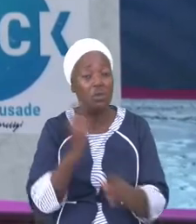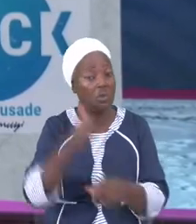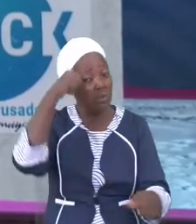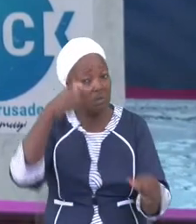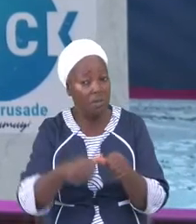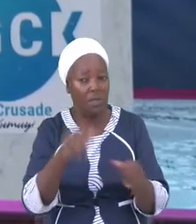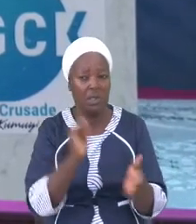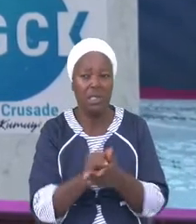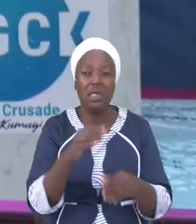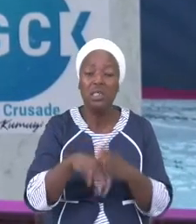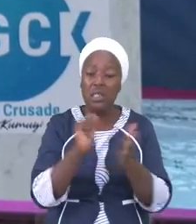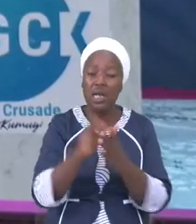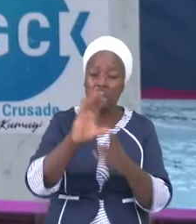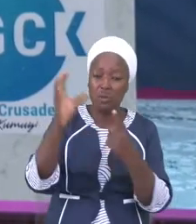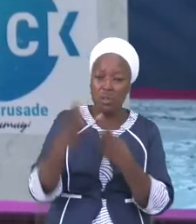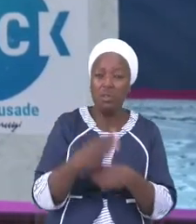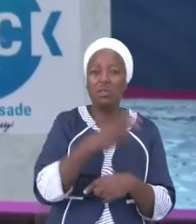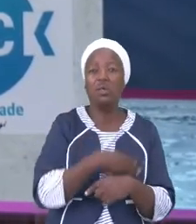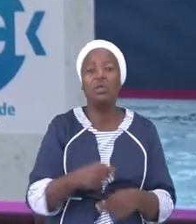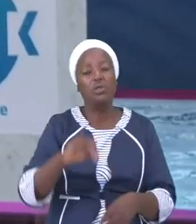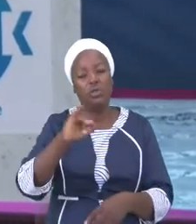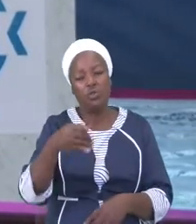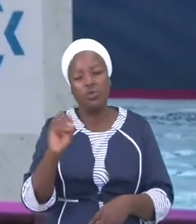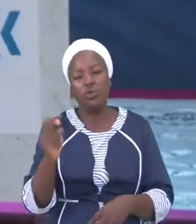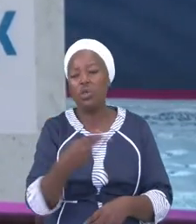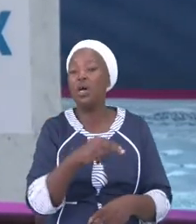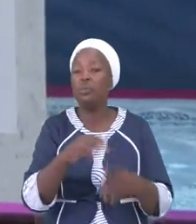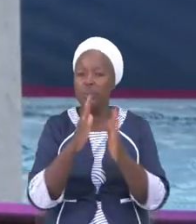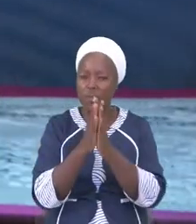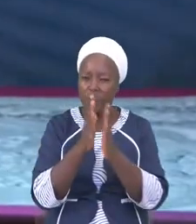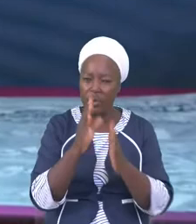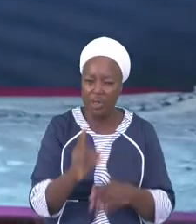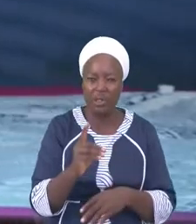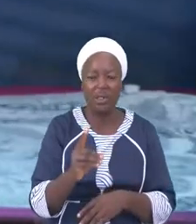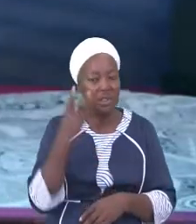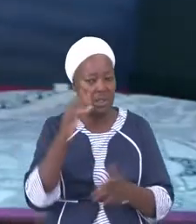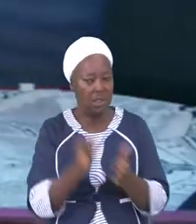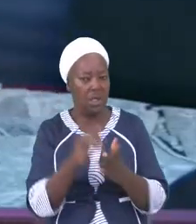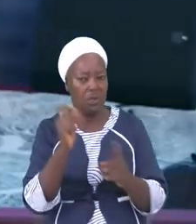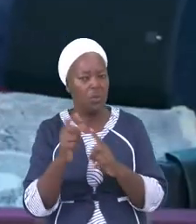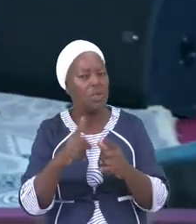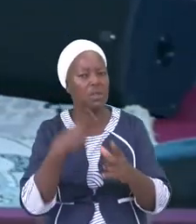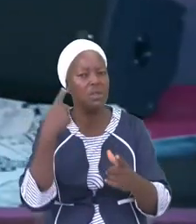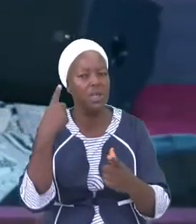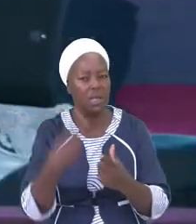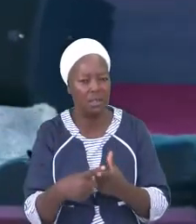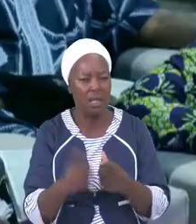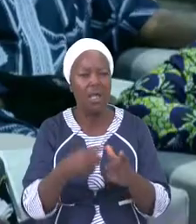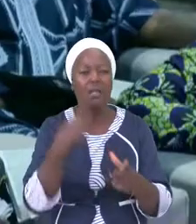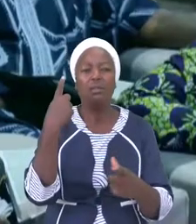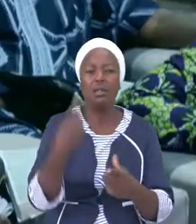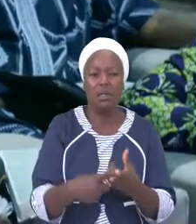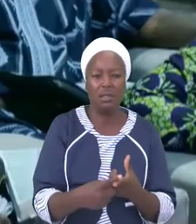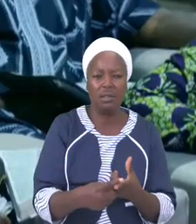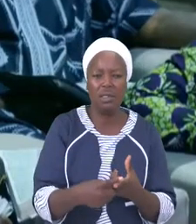in that condition, Jonah prayed. Look at that word, then. Then,